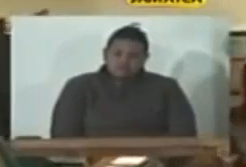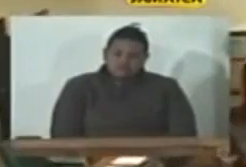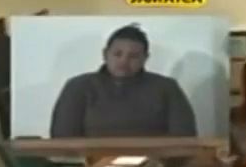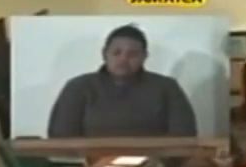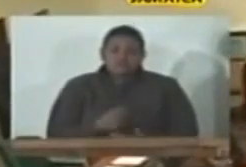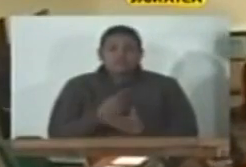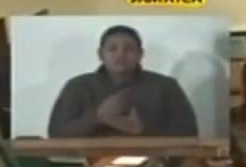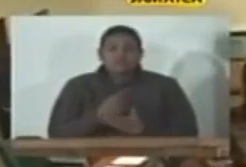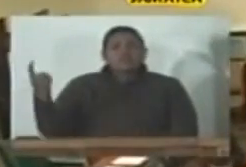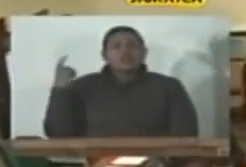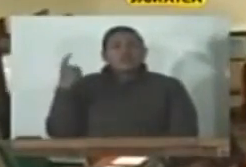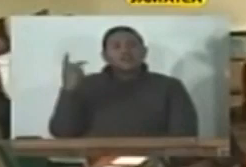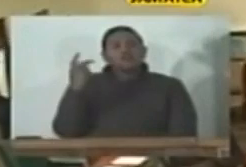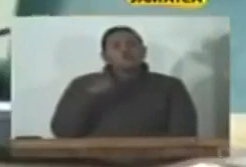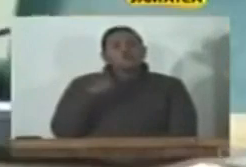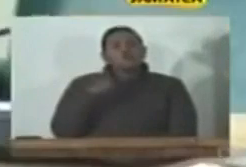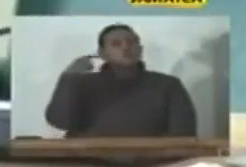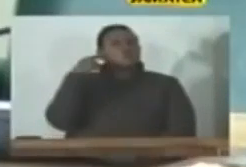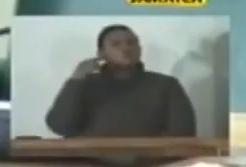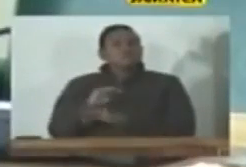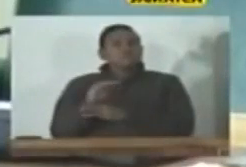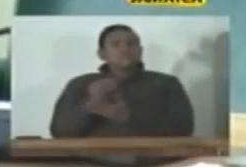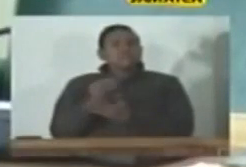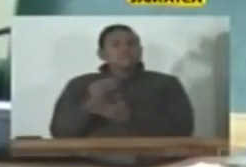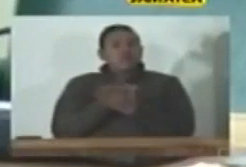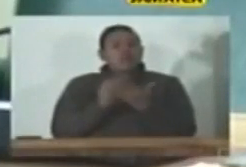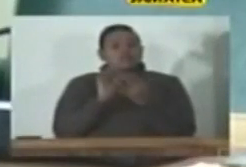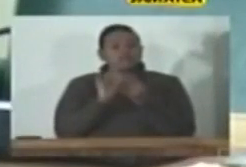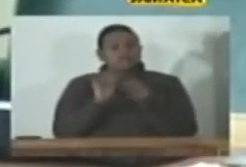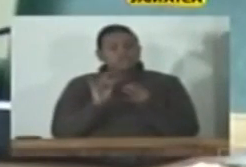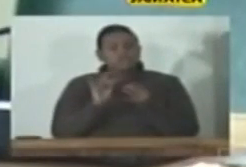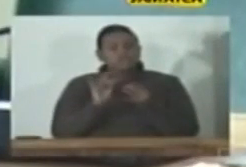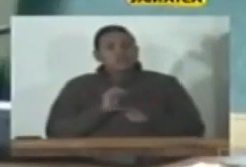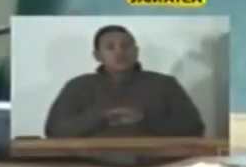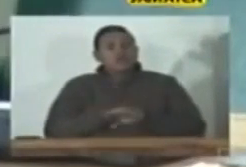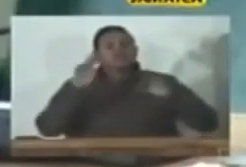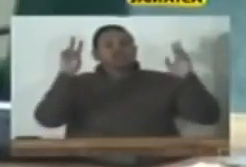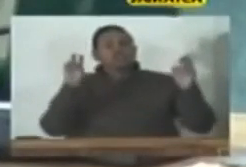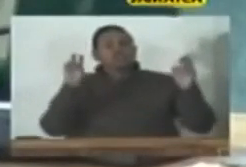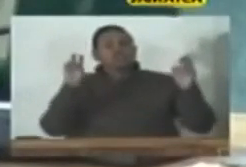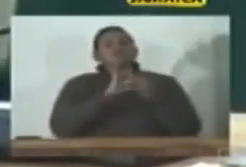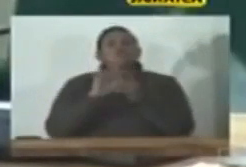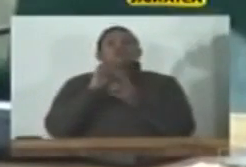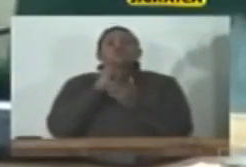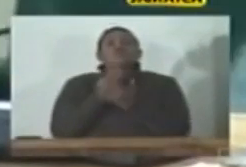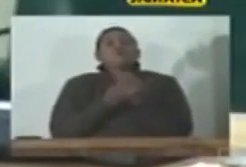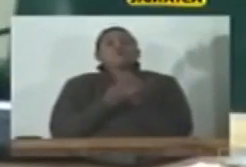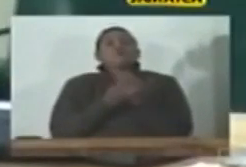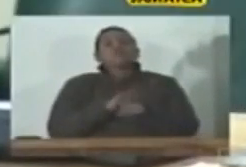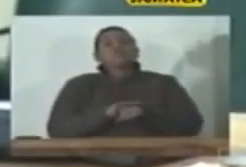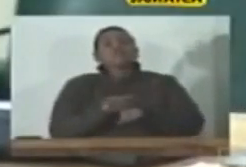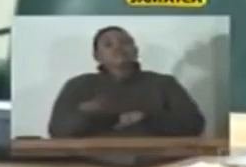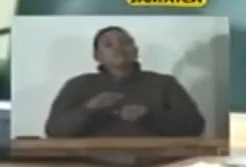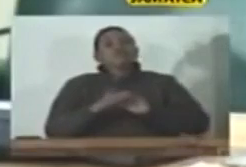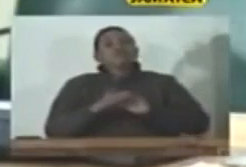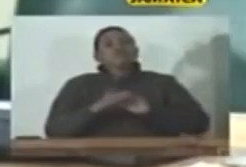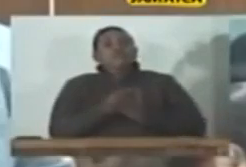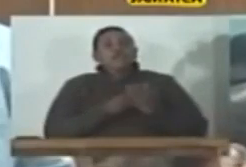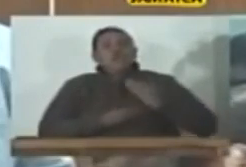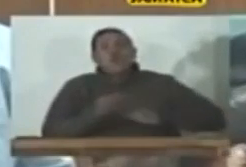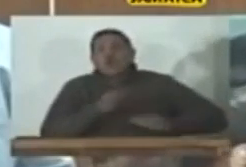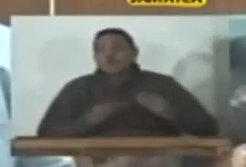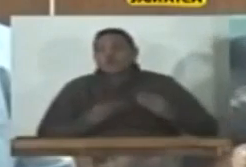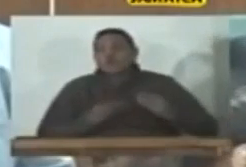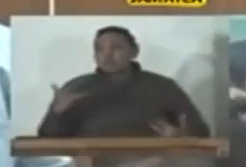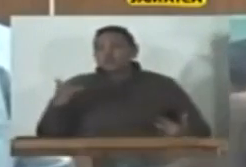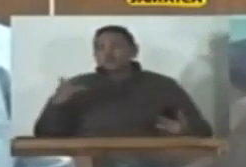on matters pertaining to the budget and the economy, and I enjoyed your presentation, Minister.